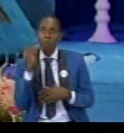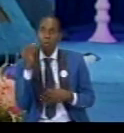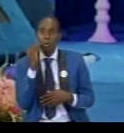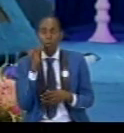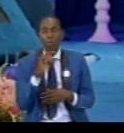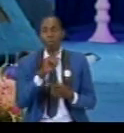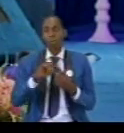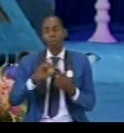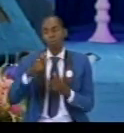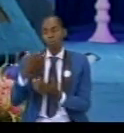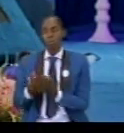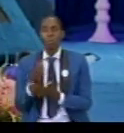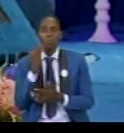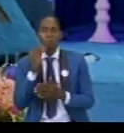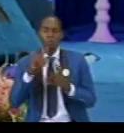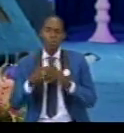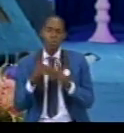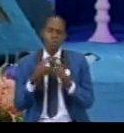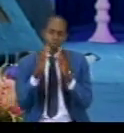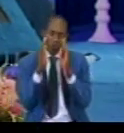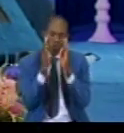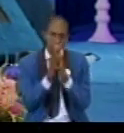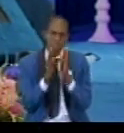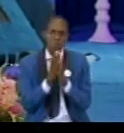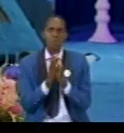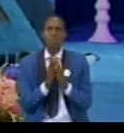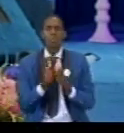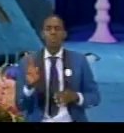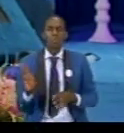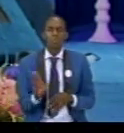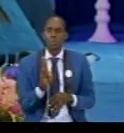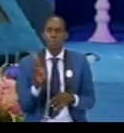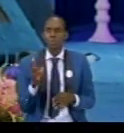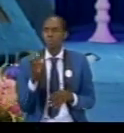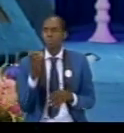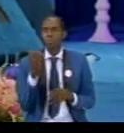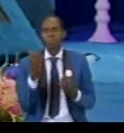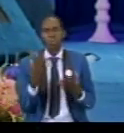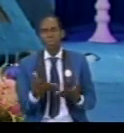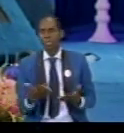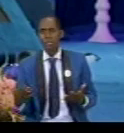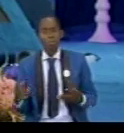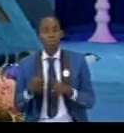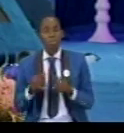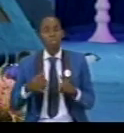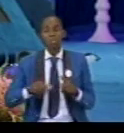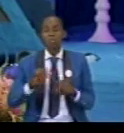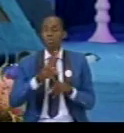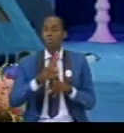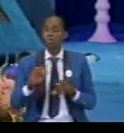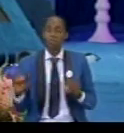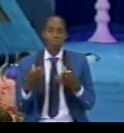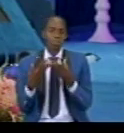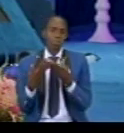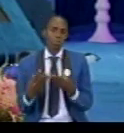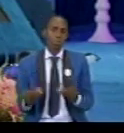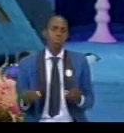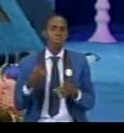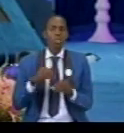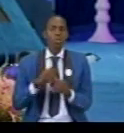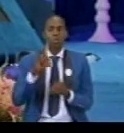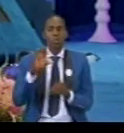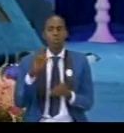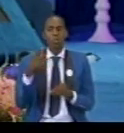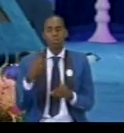started praying, using so many things that we can use, but all to no avail. In one of the retreats,